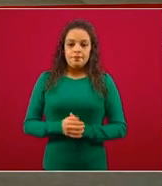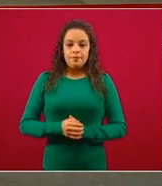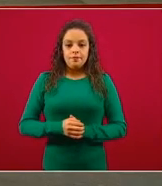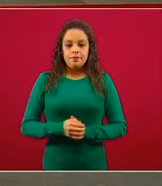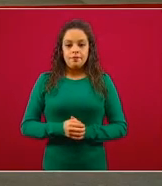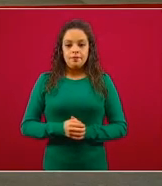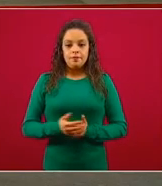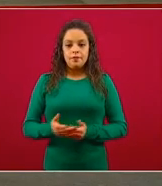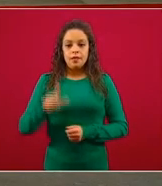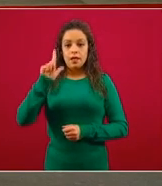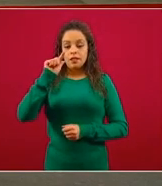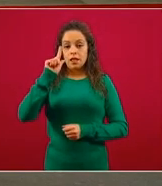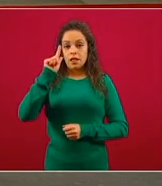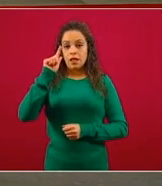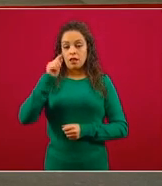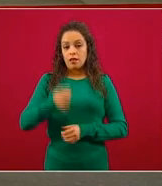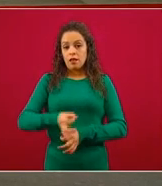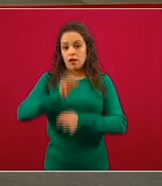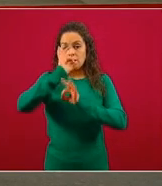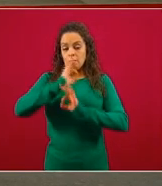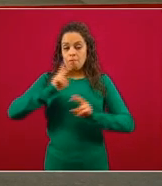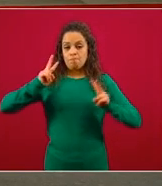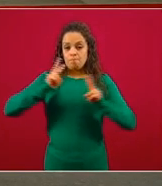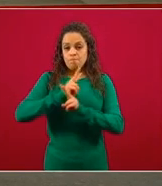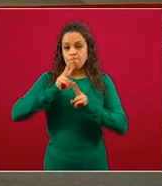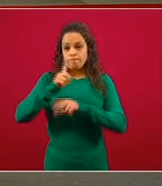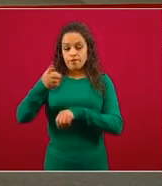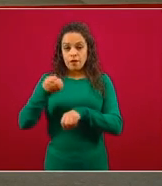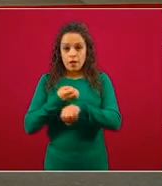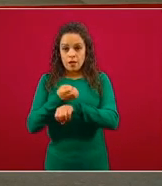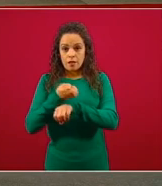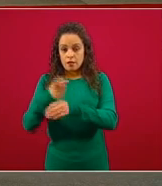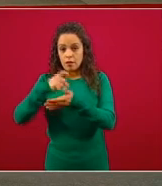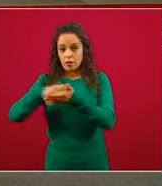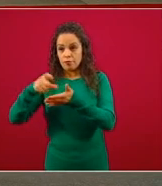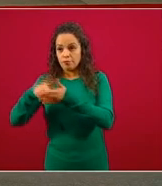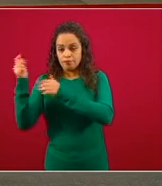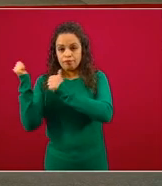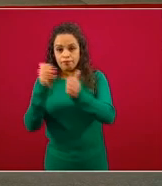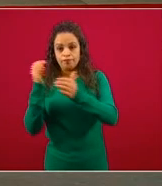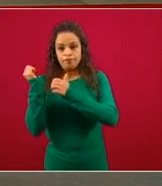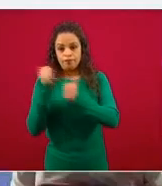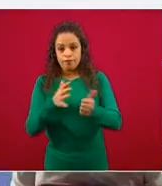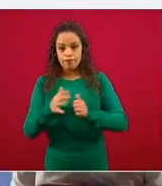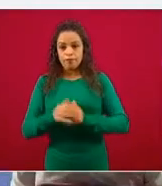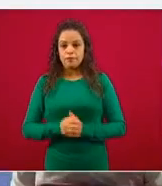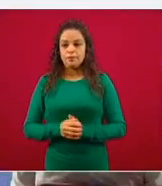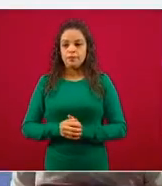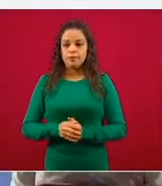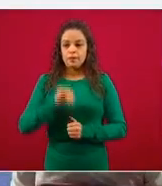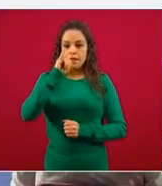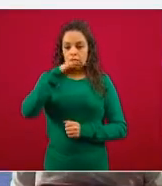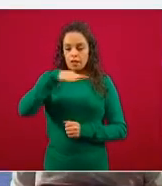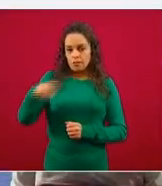The government of Baja California purchased 70 ventilators,